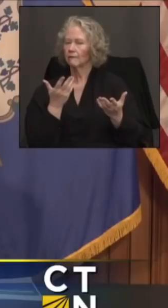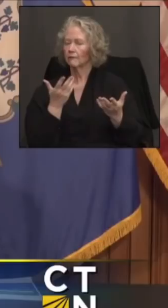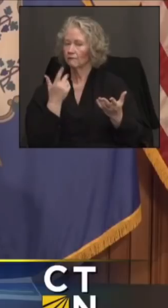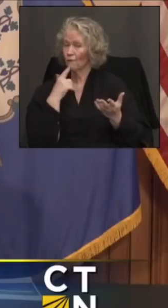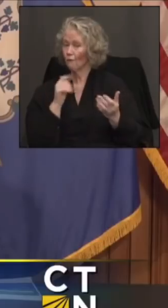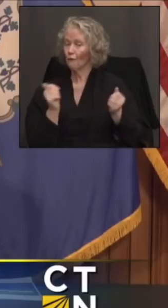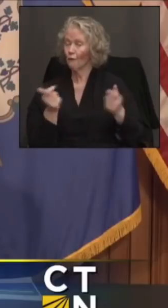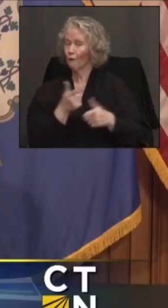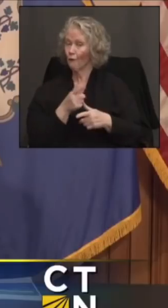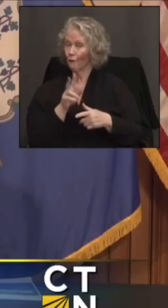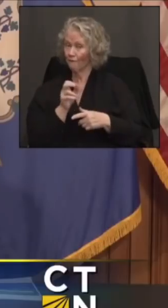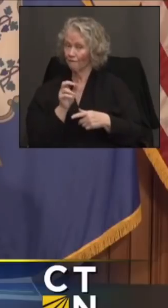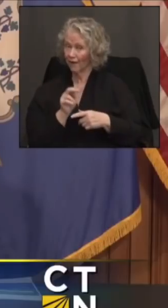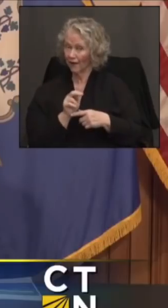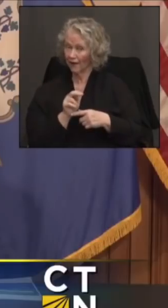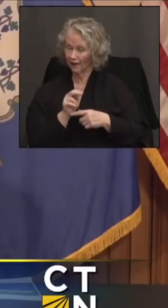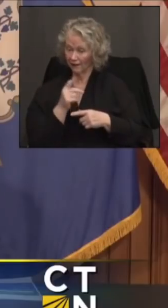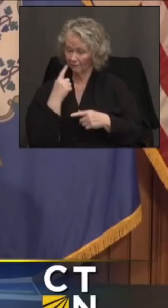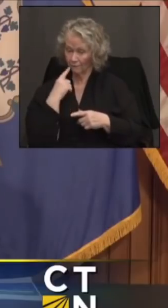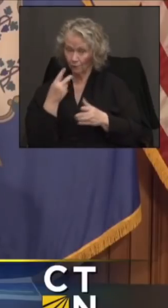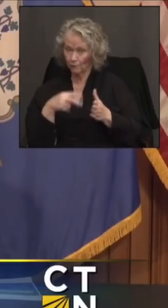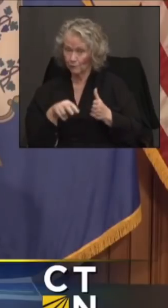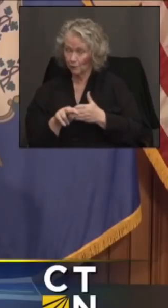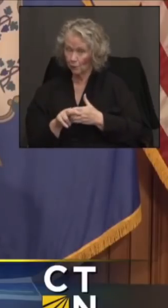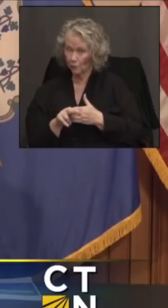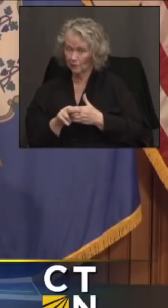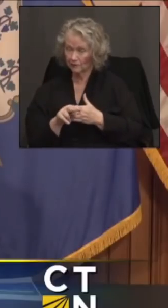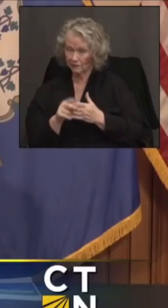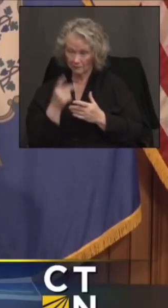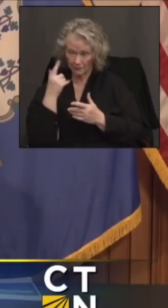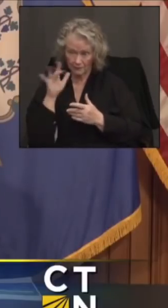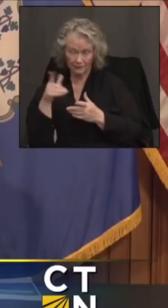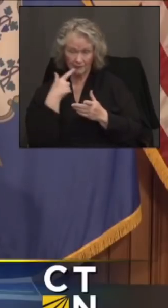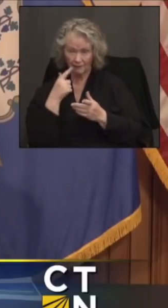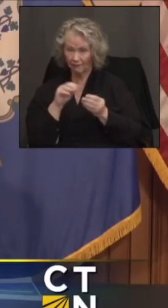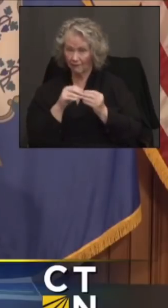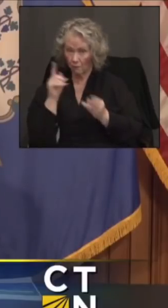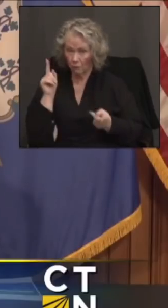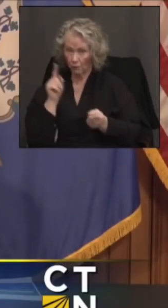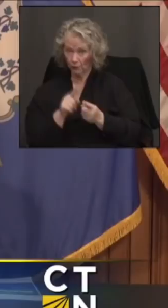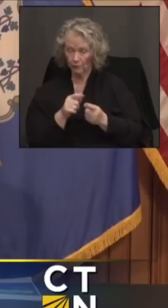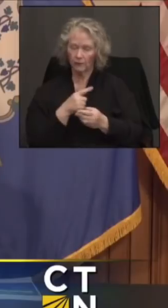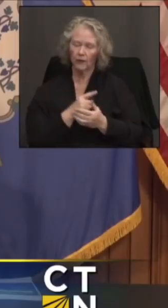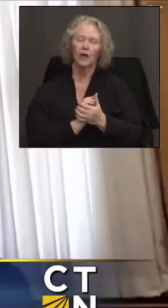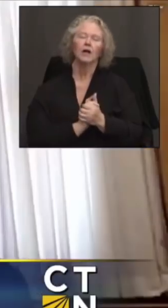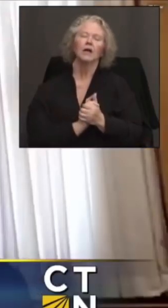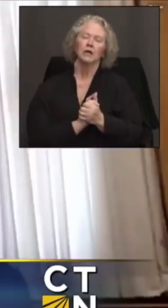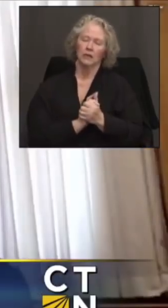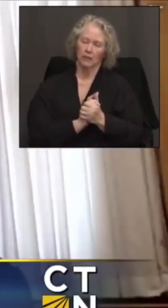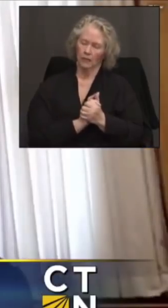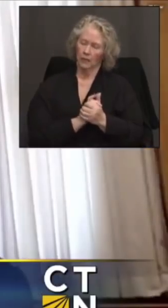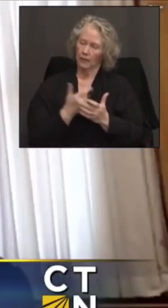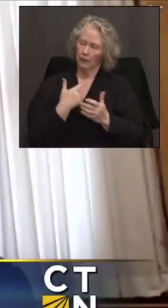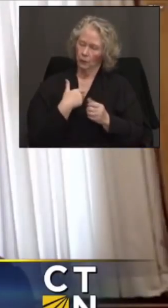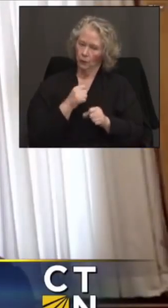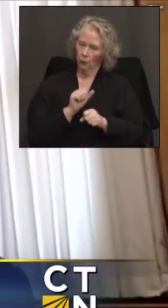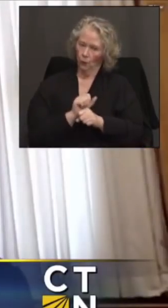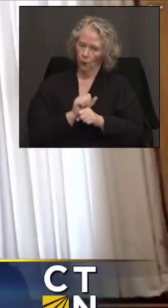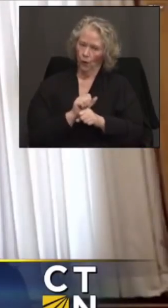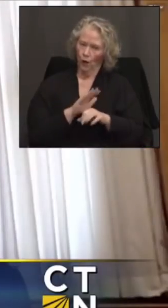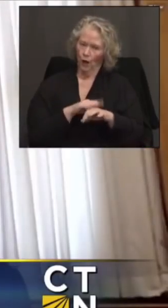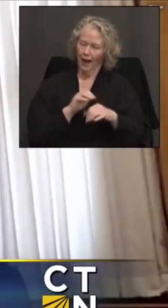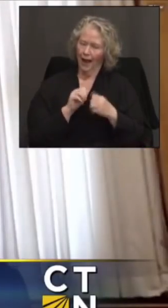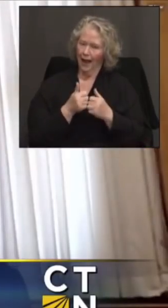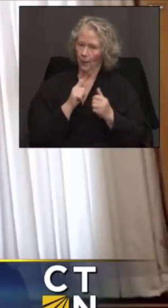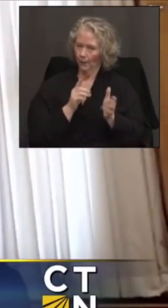should say, over the next 2 weeks with that reduced number? We're working on the planning around